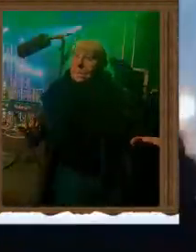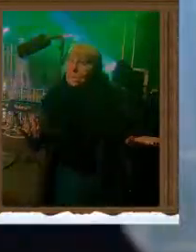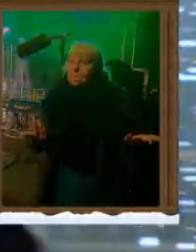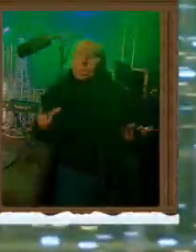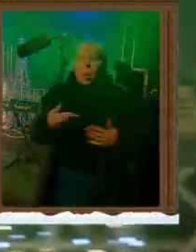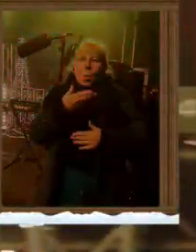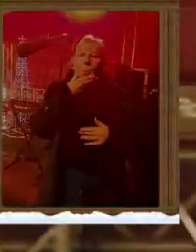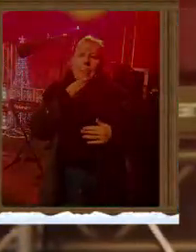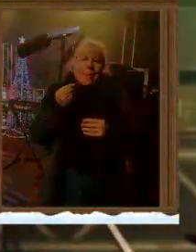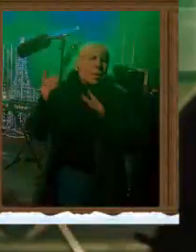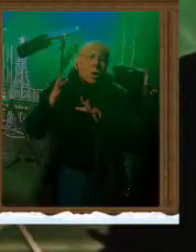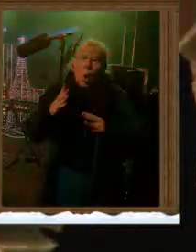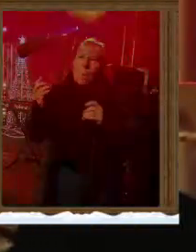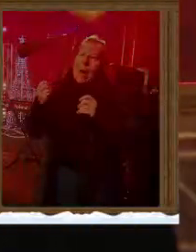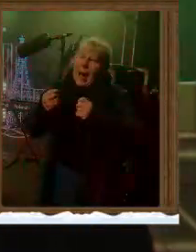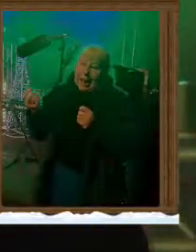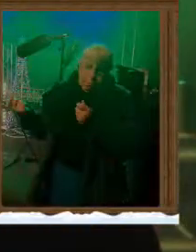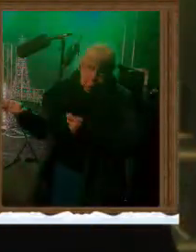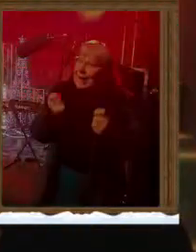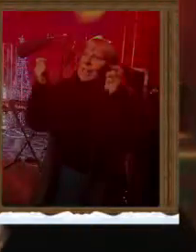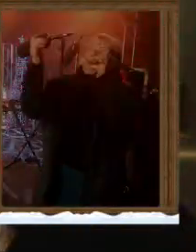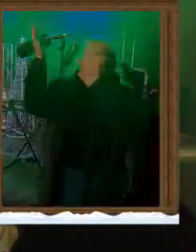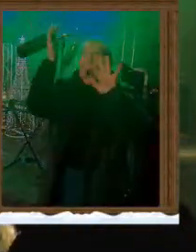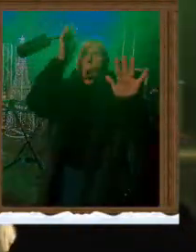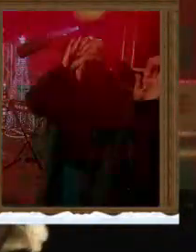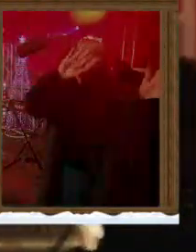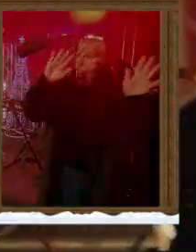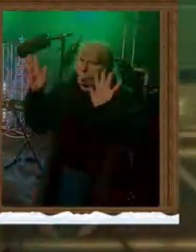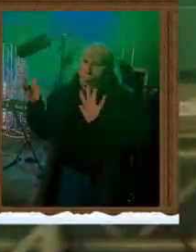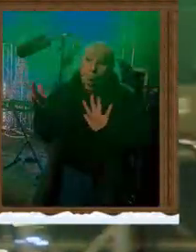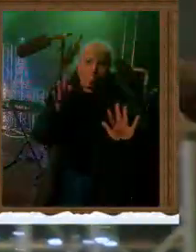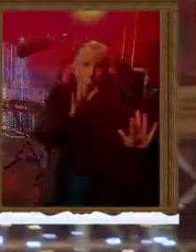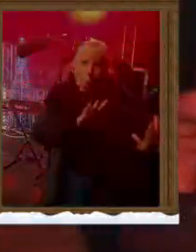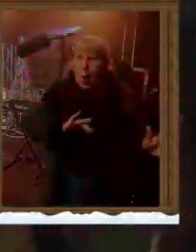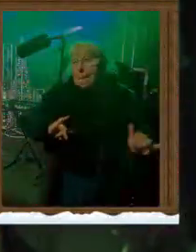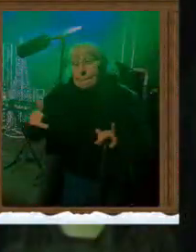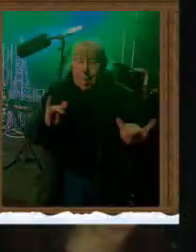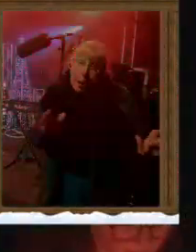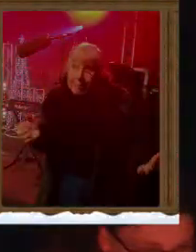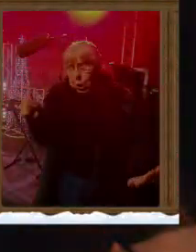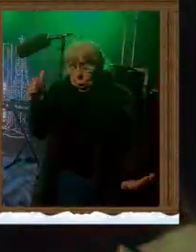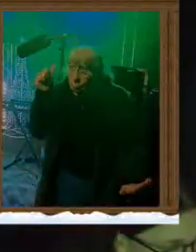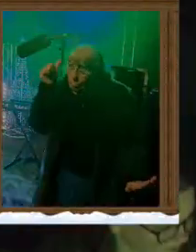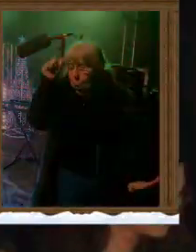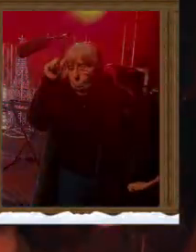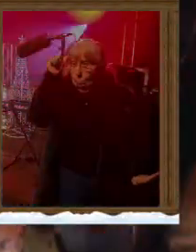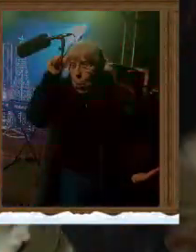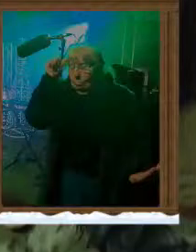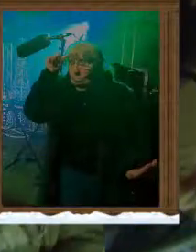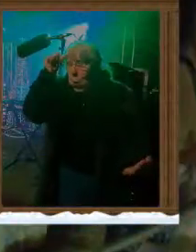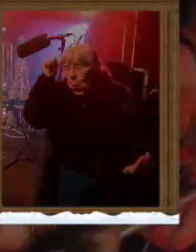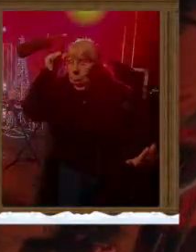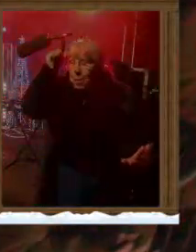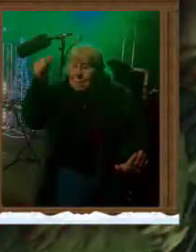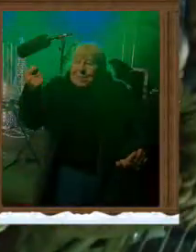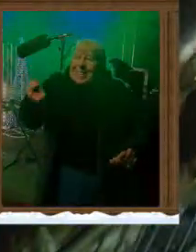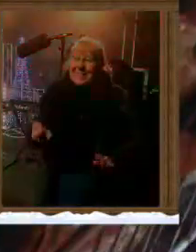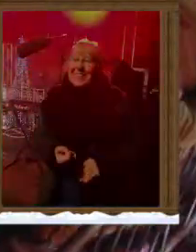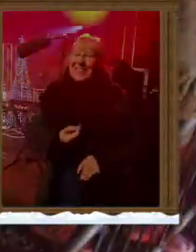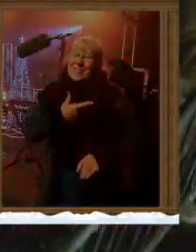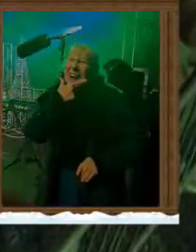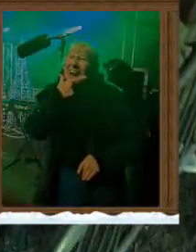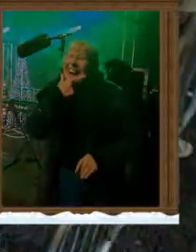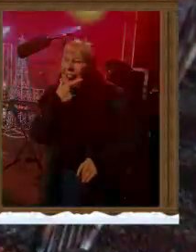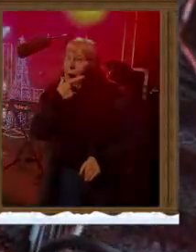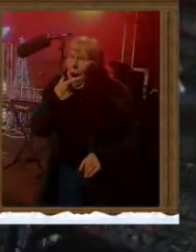When the snowman brings the snow, well, it just might, like you know, put a great